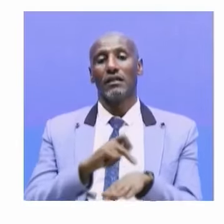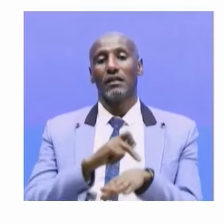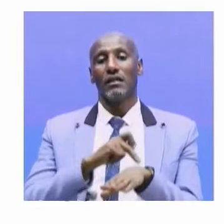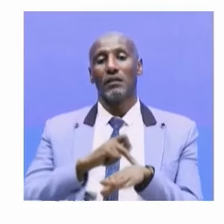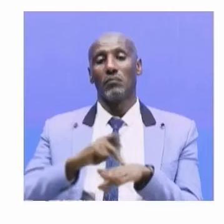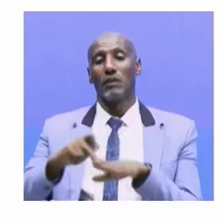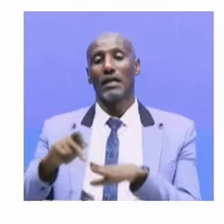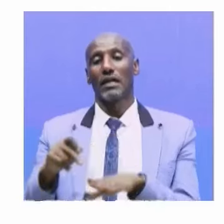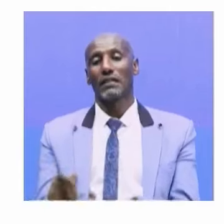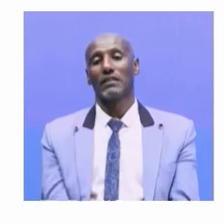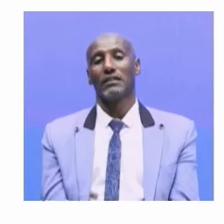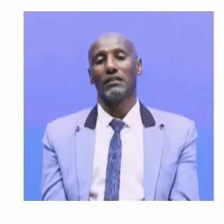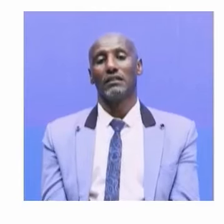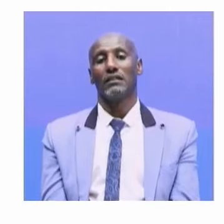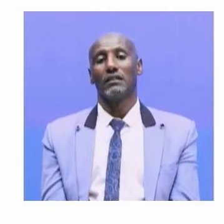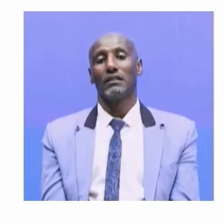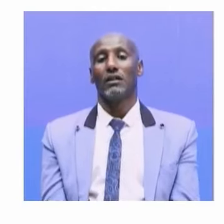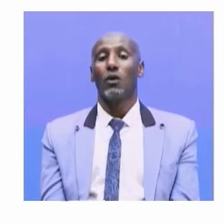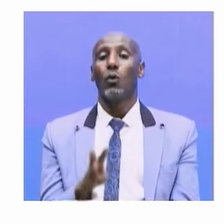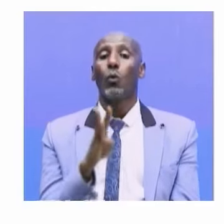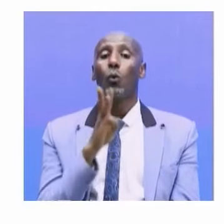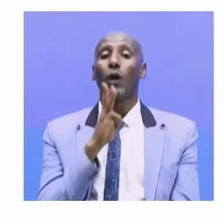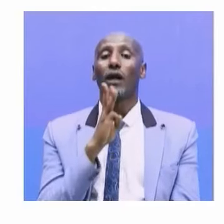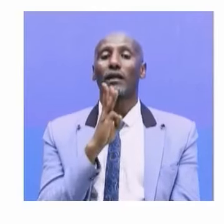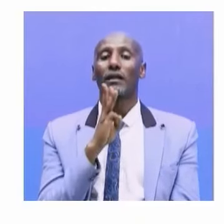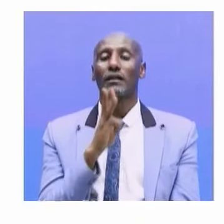a blank water